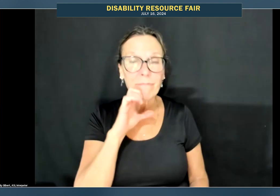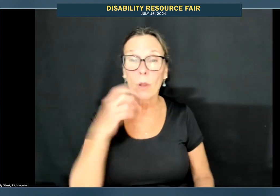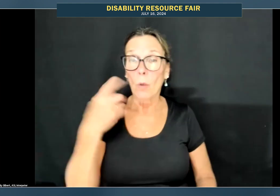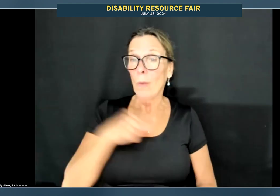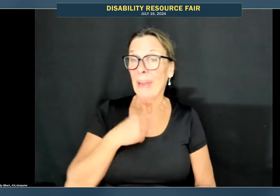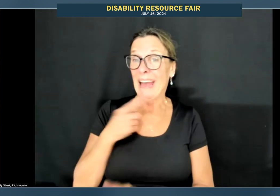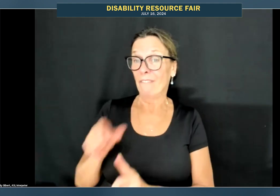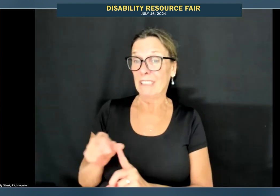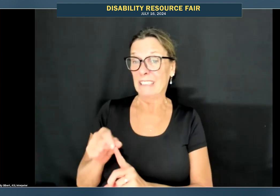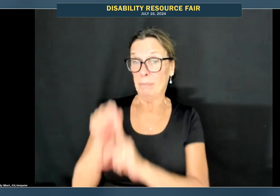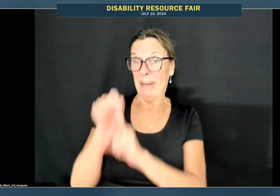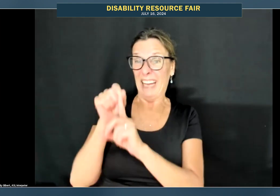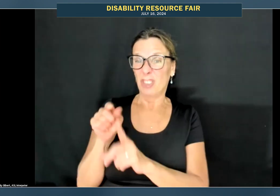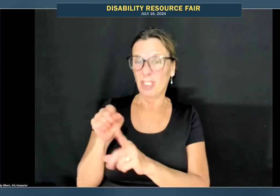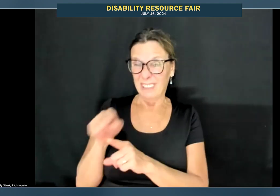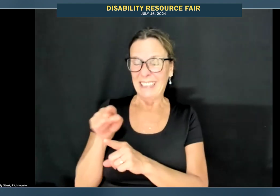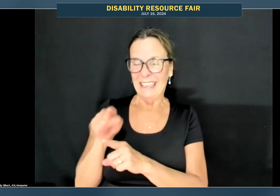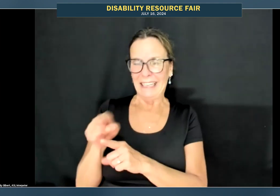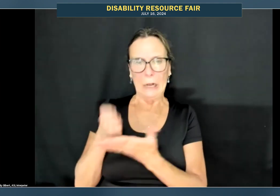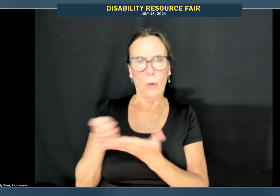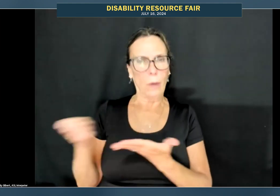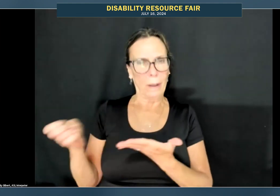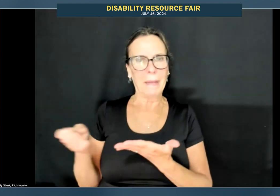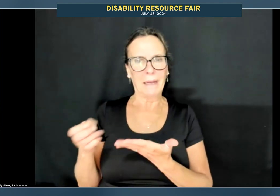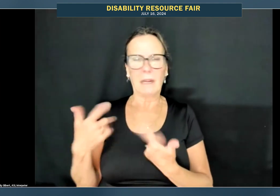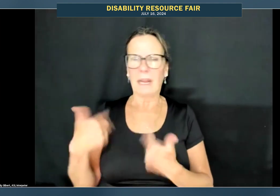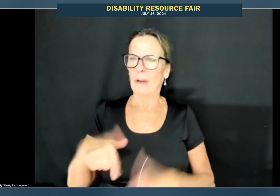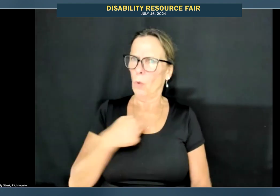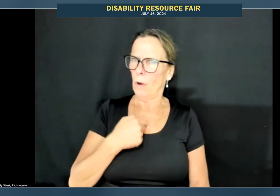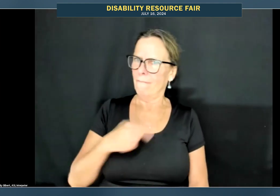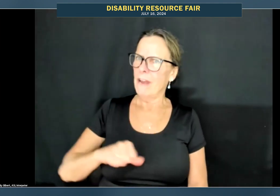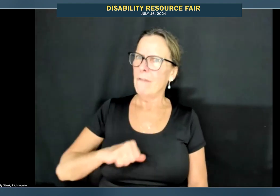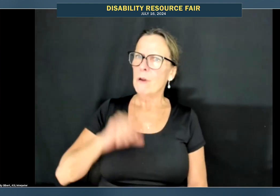many partners that we deal with on this, and we're very proud of that.